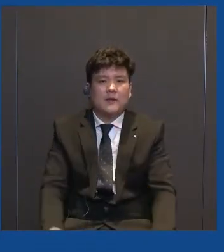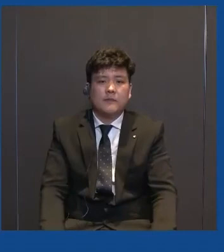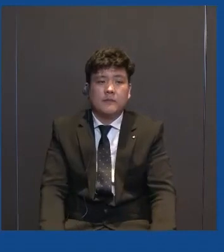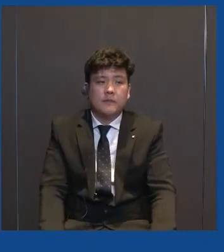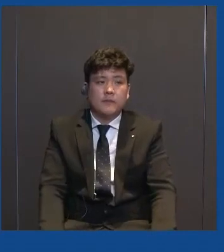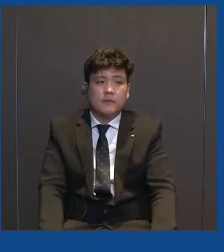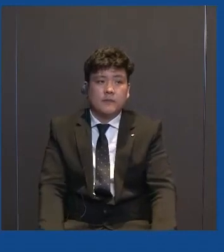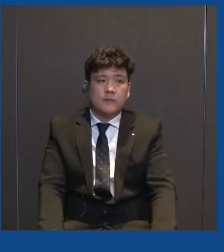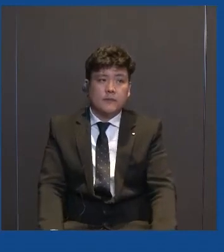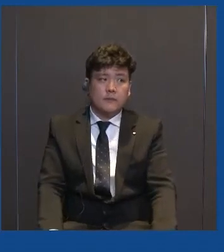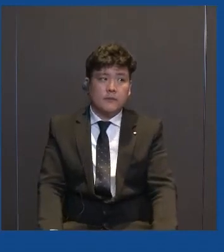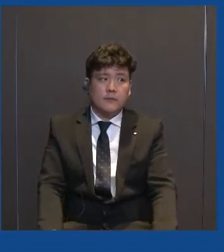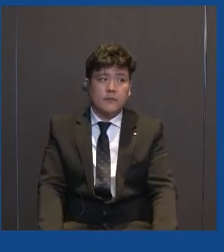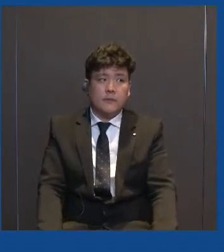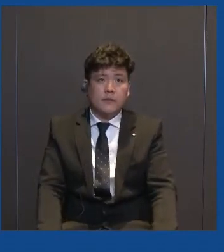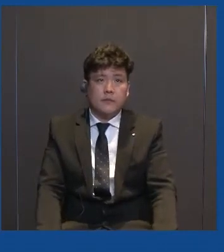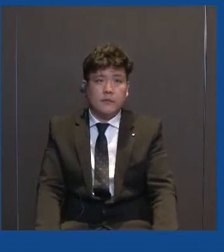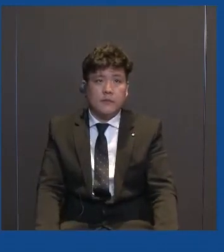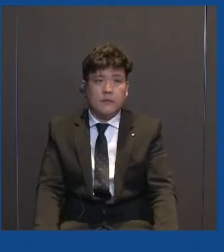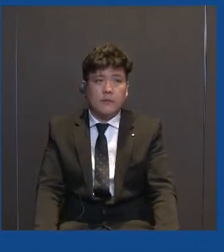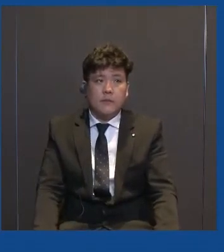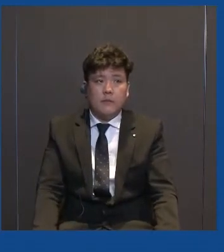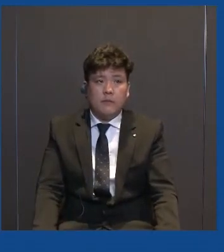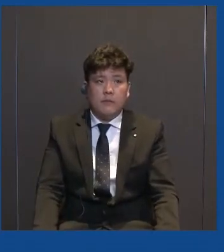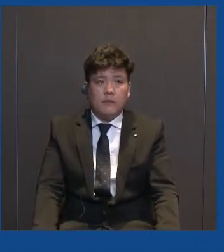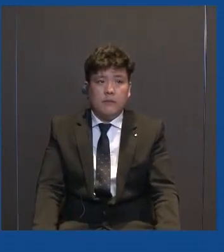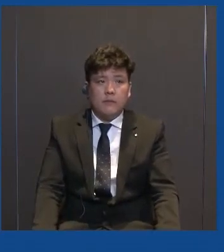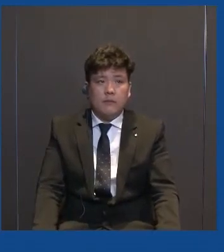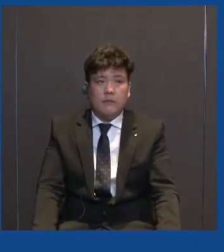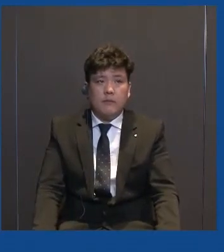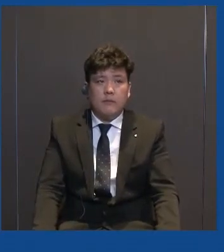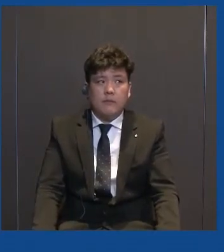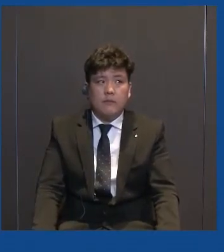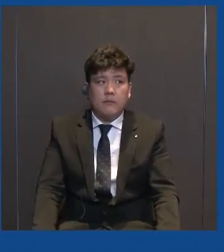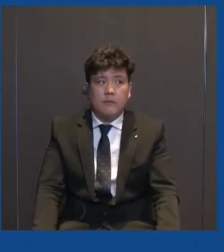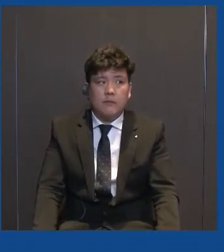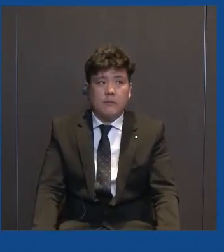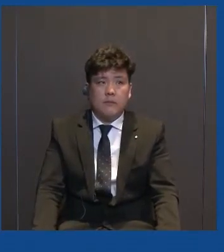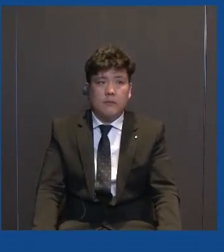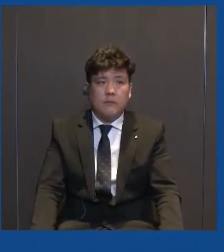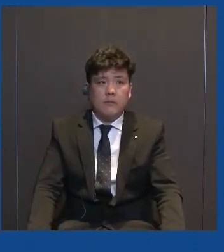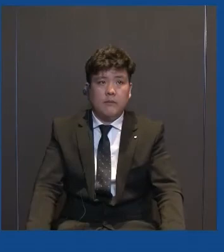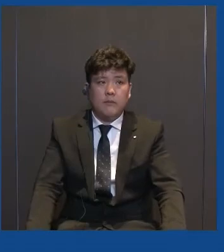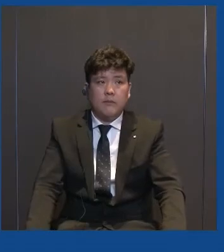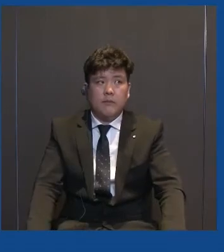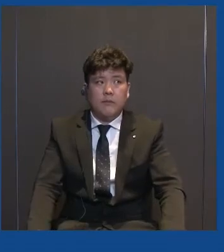Thank you. I would like to ask Ms. Hana BECKER to comment, please.